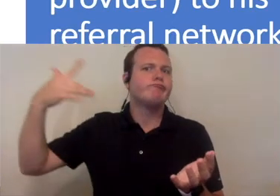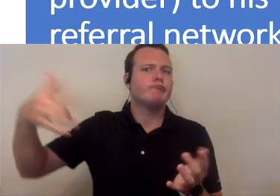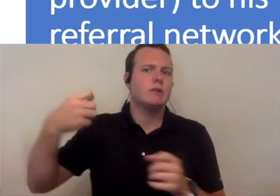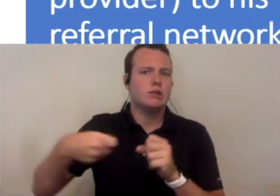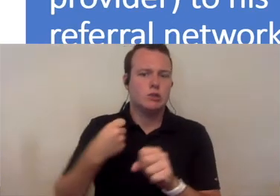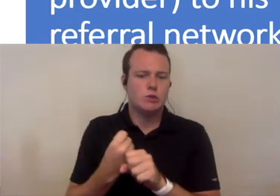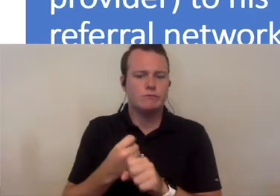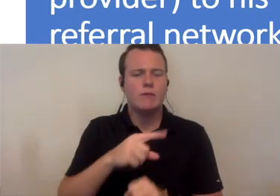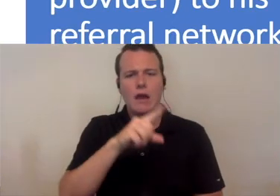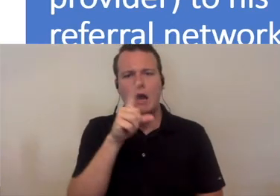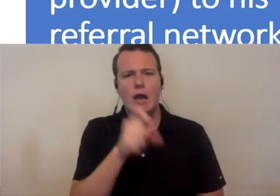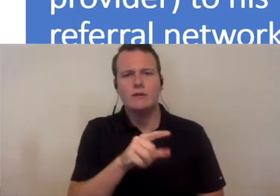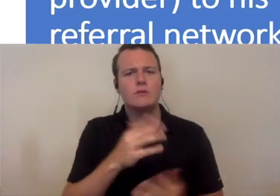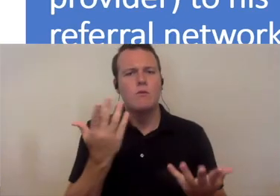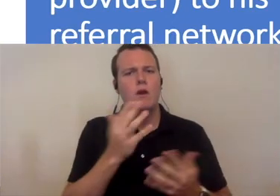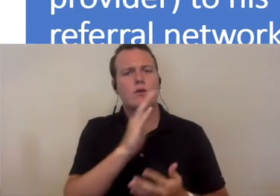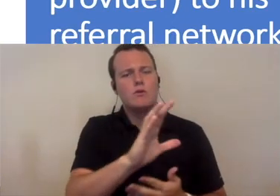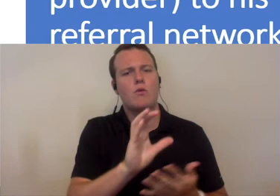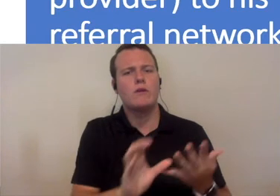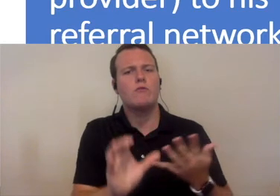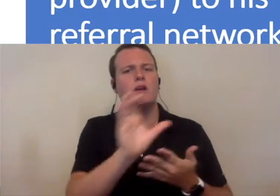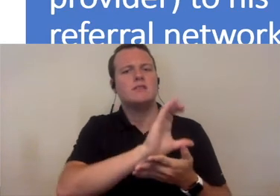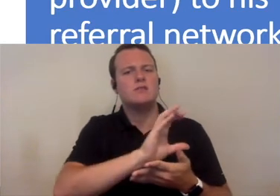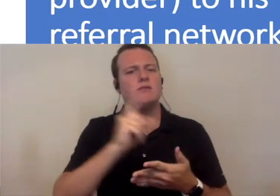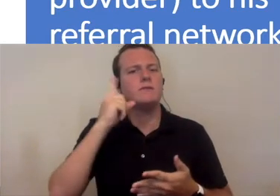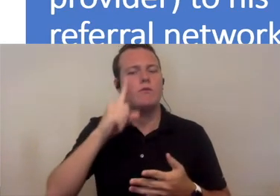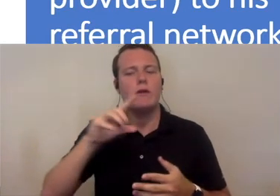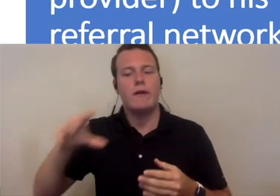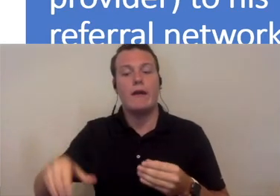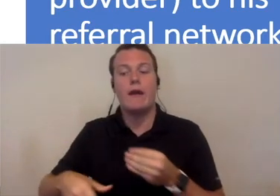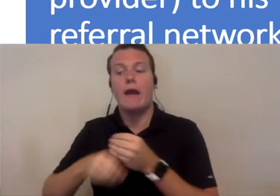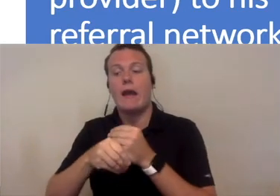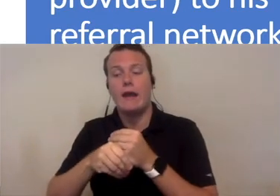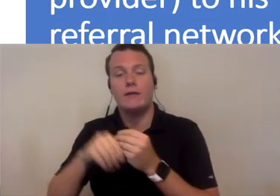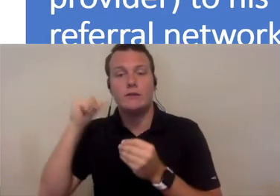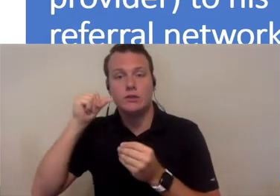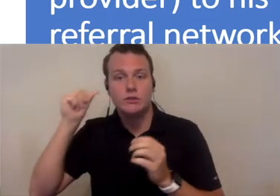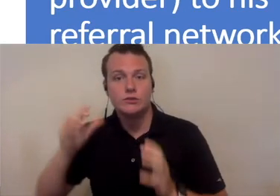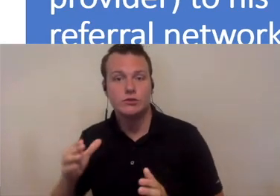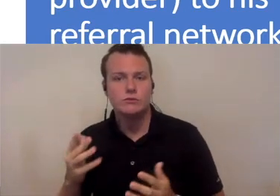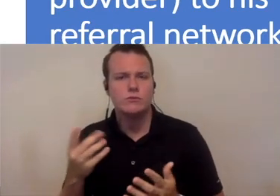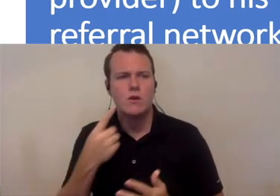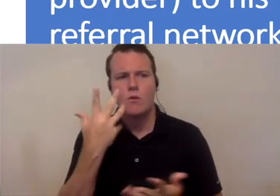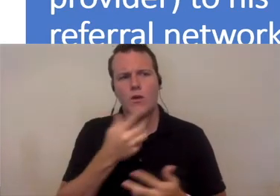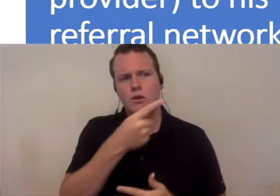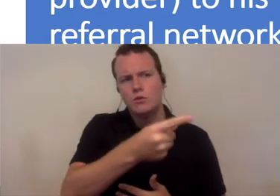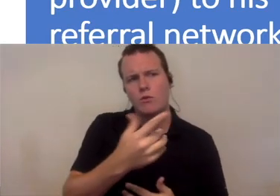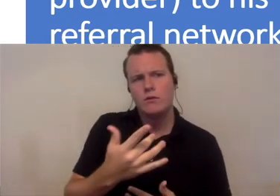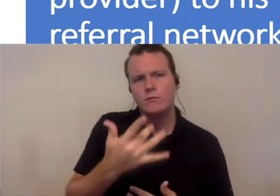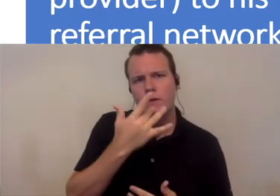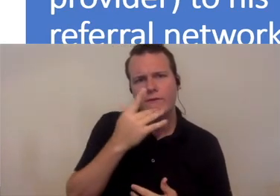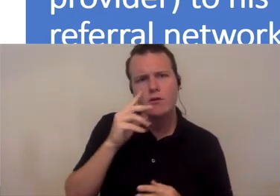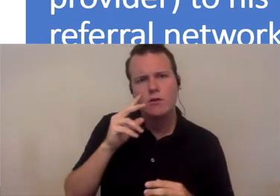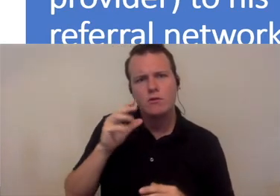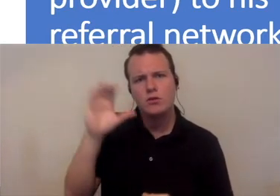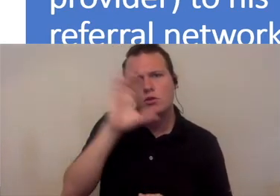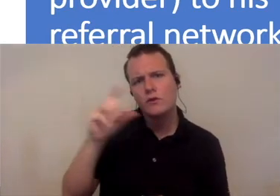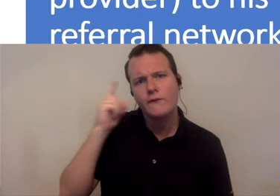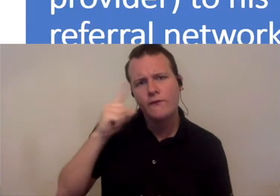is your criteria for adding an audiologist or provider? You know, what do you look for? And the first